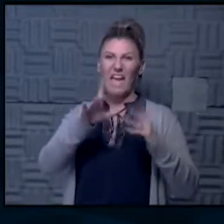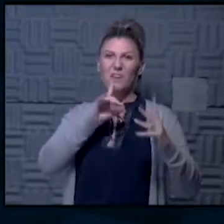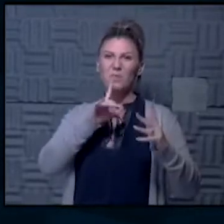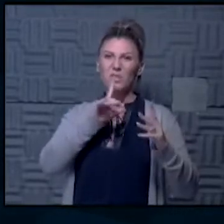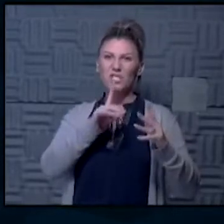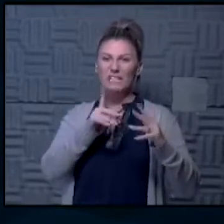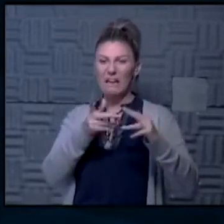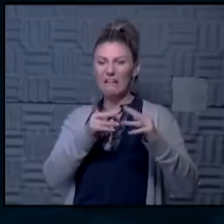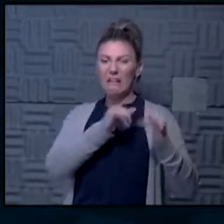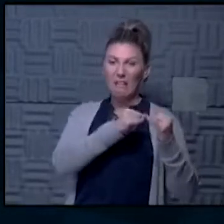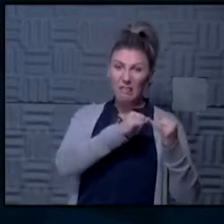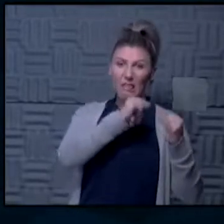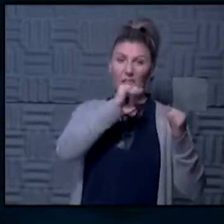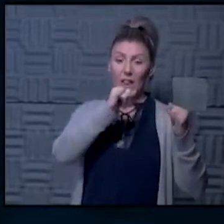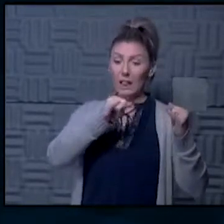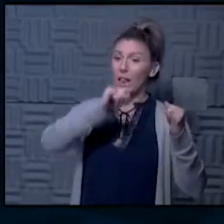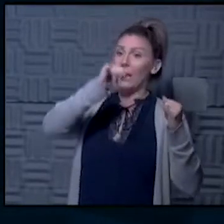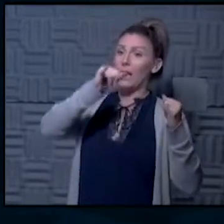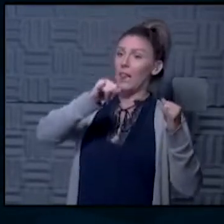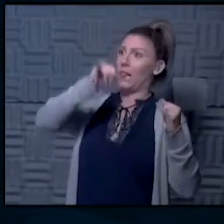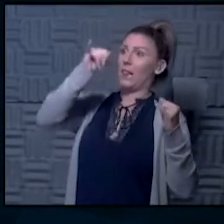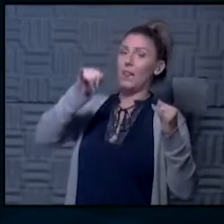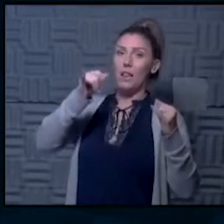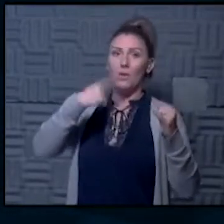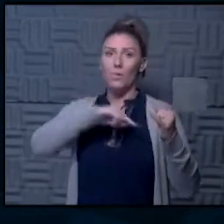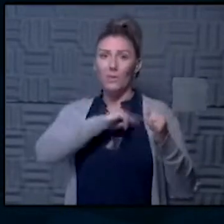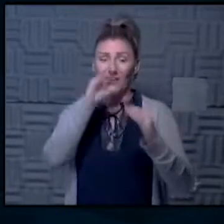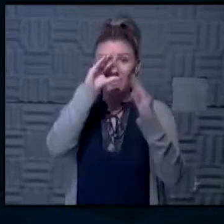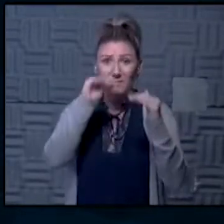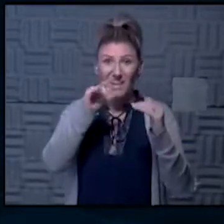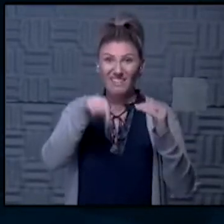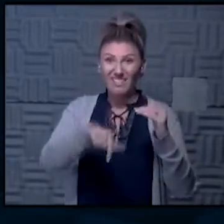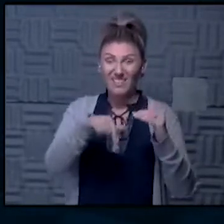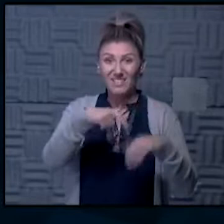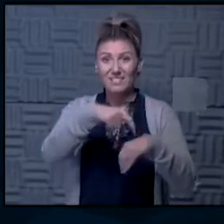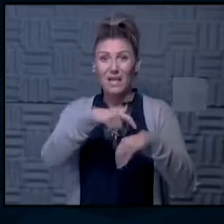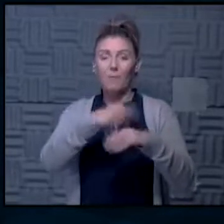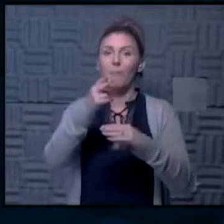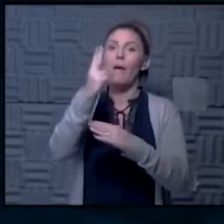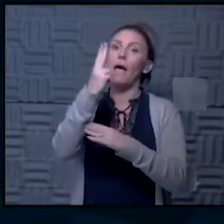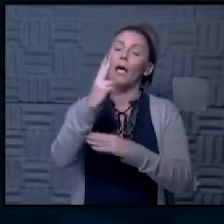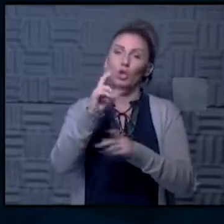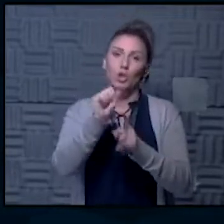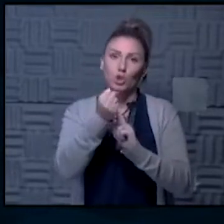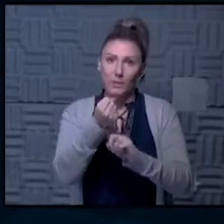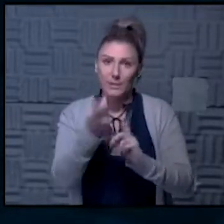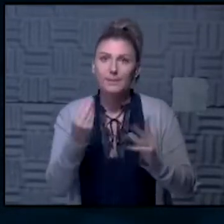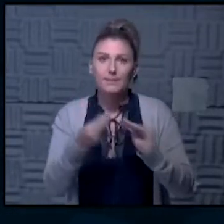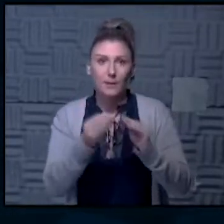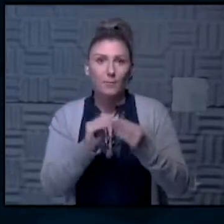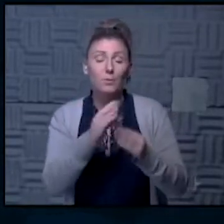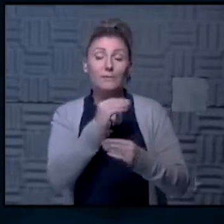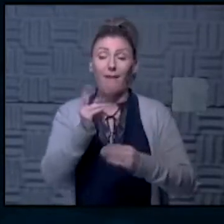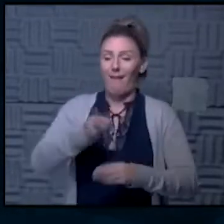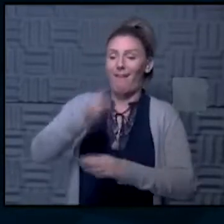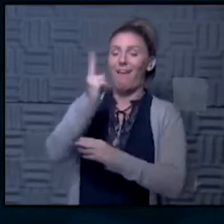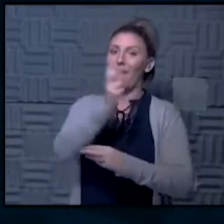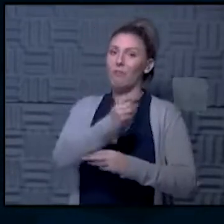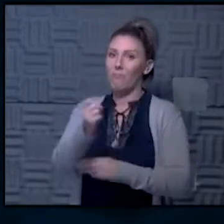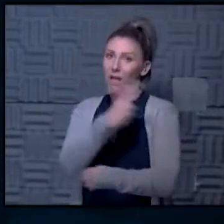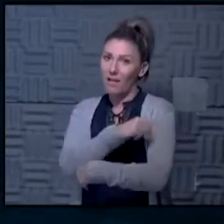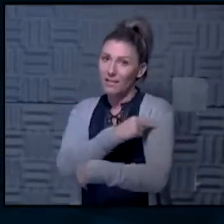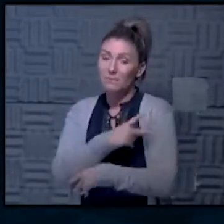effect, we really do expect that this round will lead to higher number of new cases and higher number of